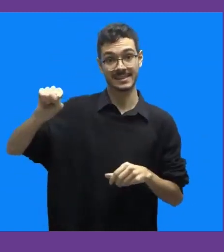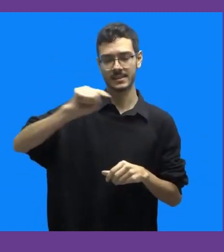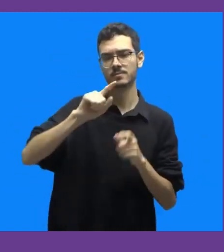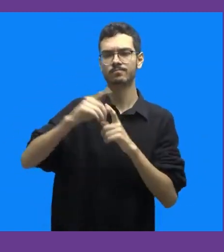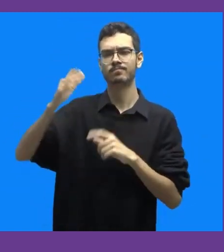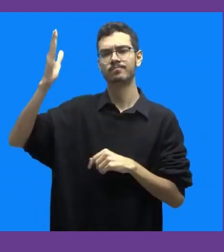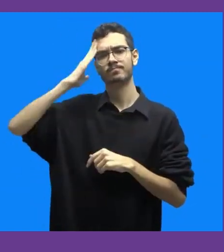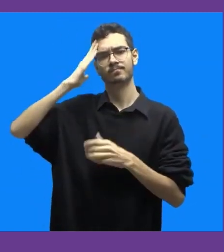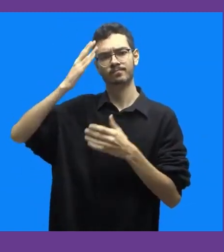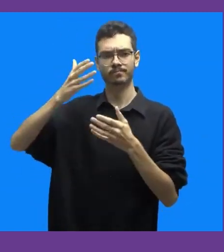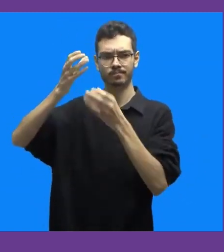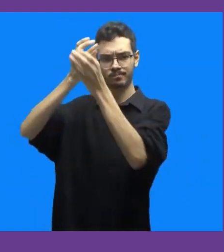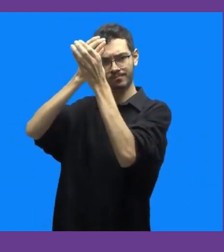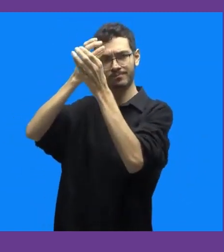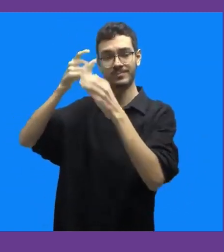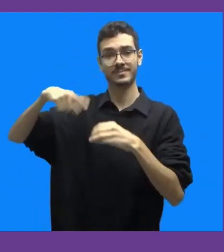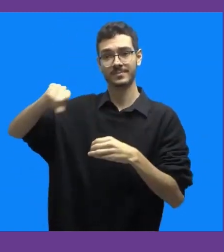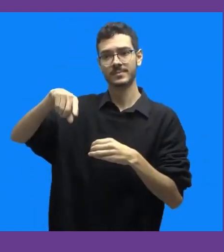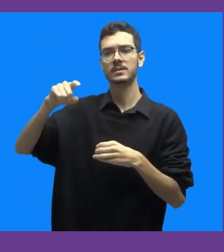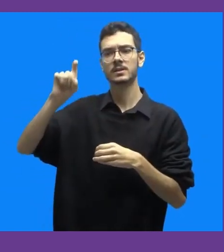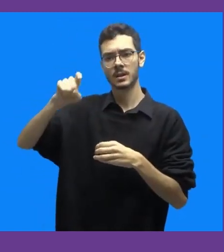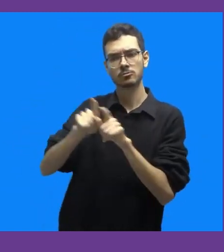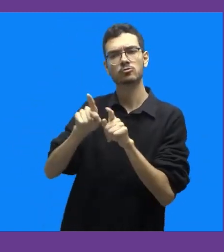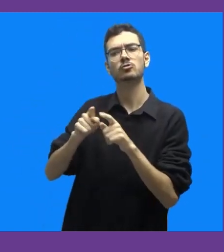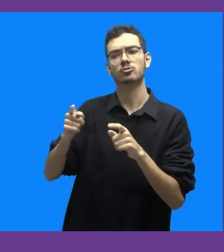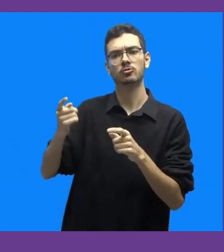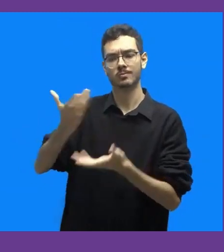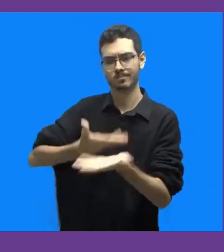School of Electronic Engineering, and I said to them, look, I